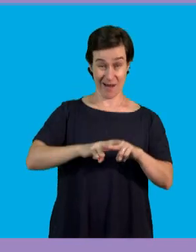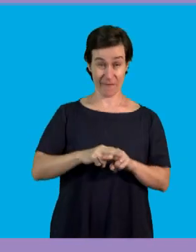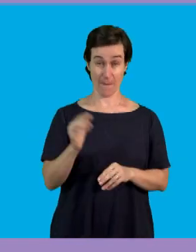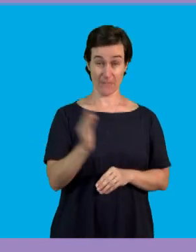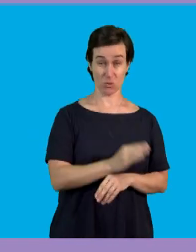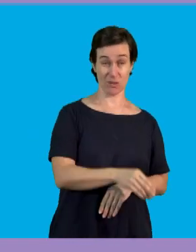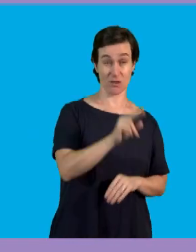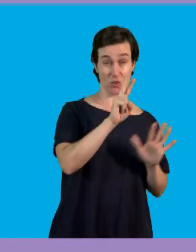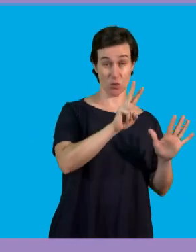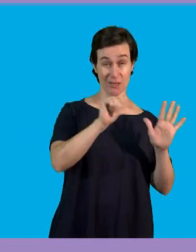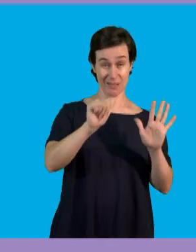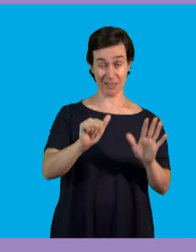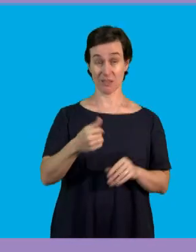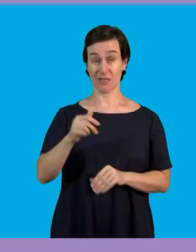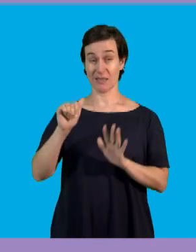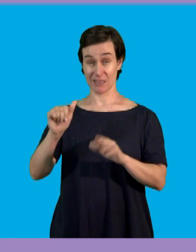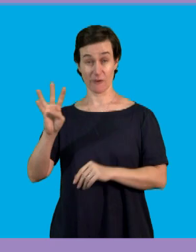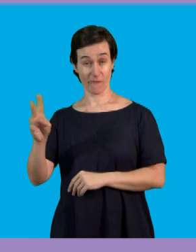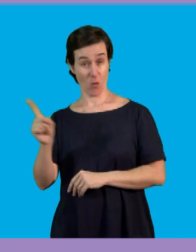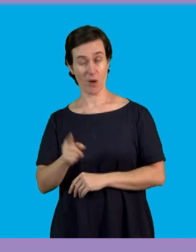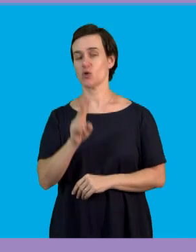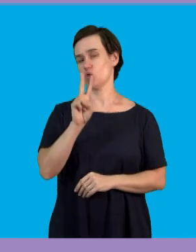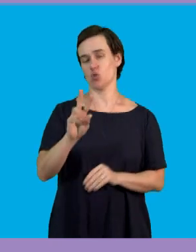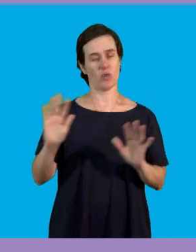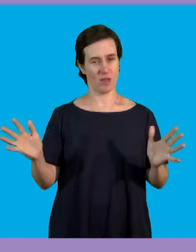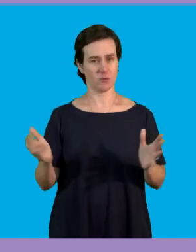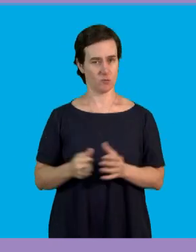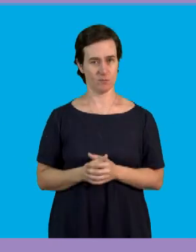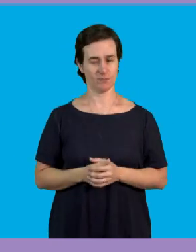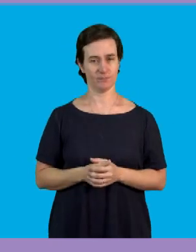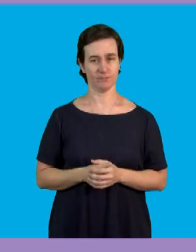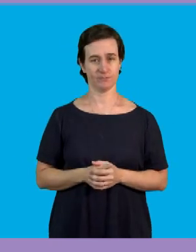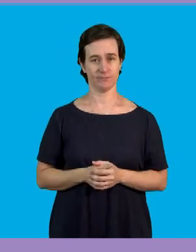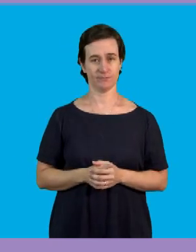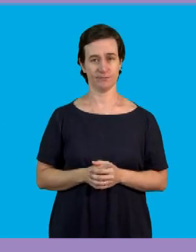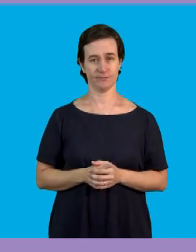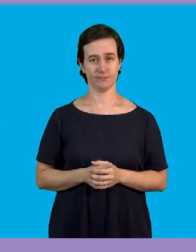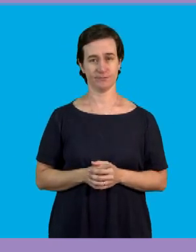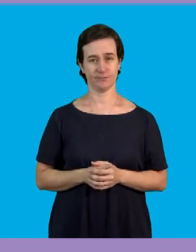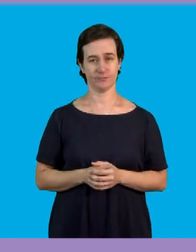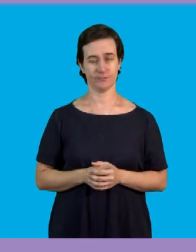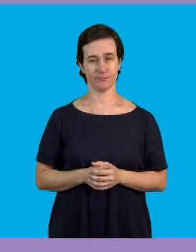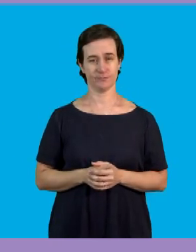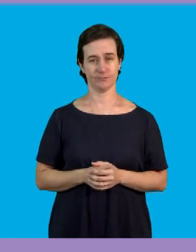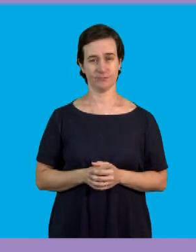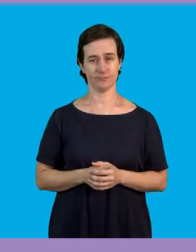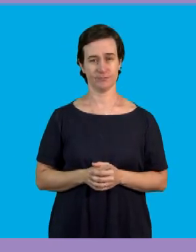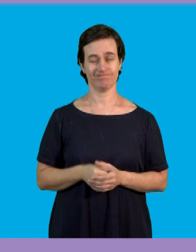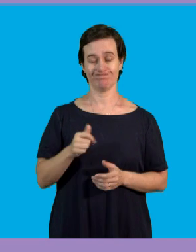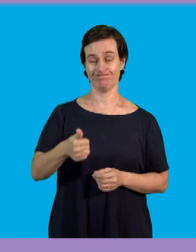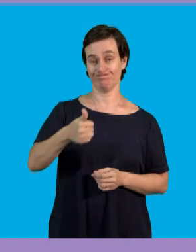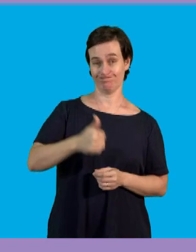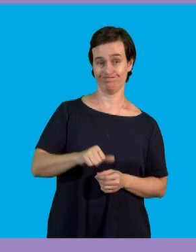24 and 64 is 2, nothing else. Okay? Let's move